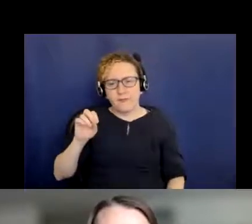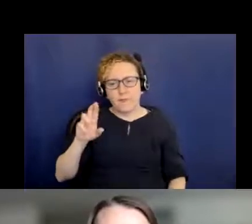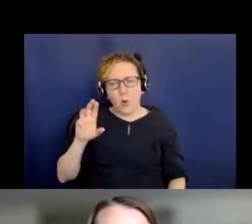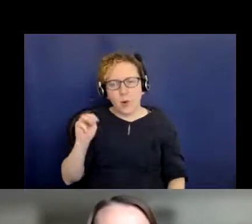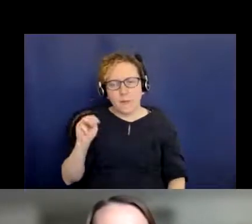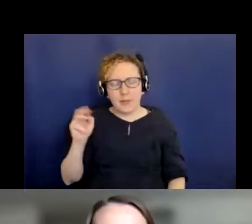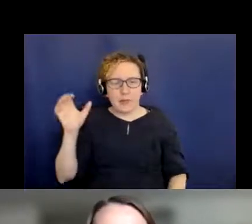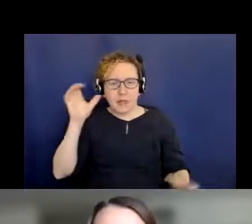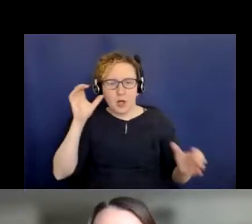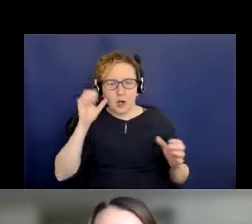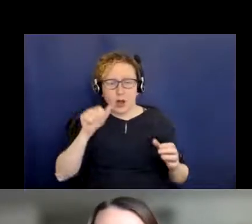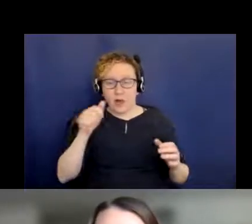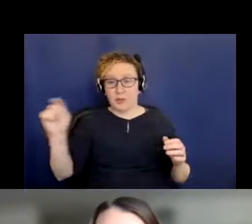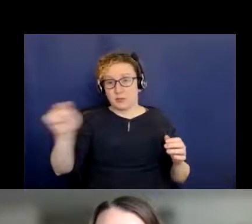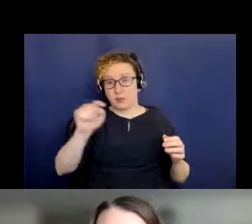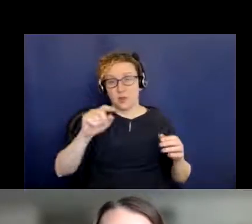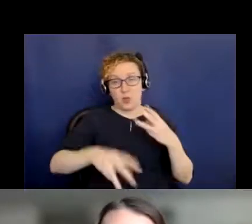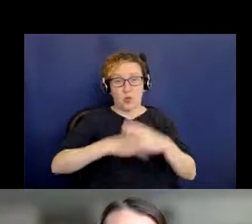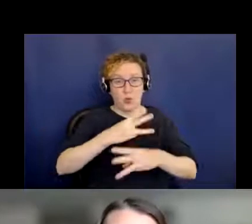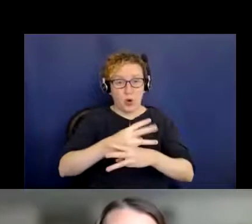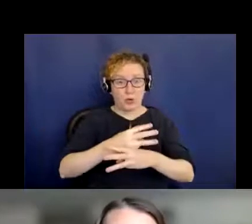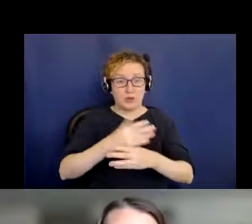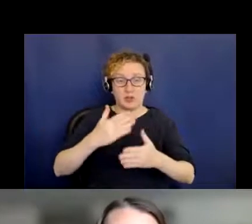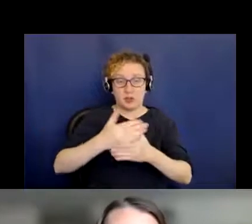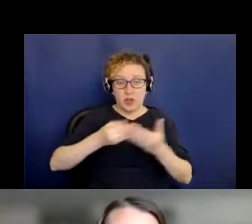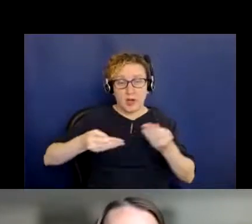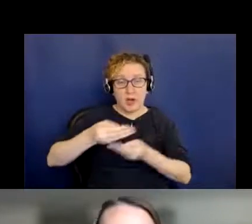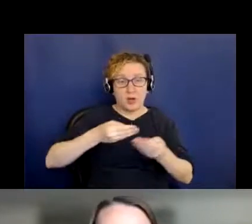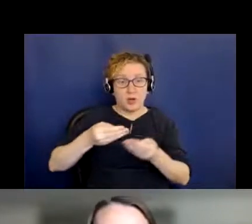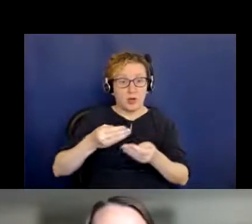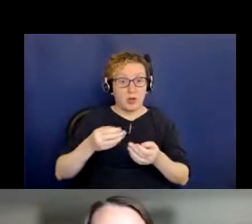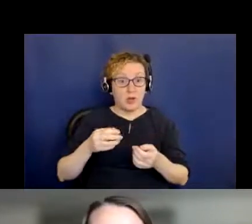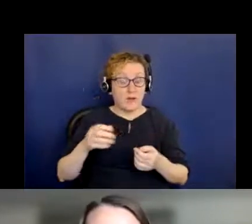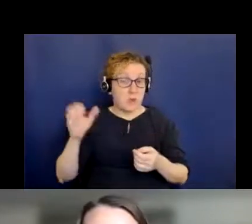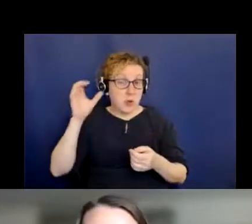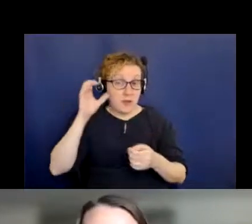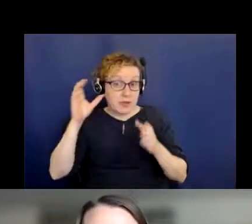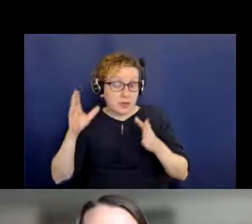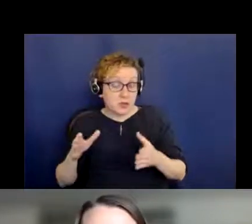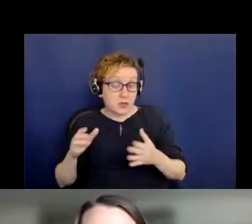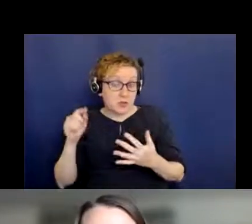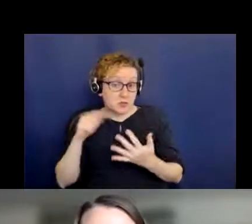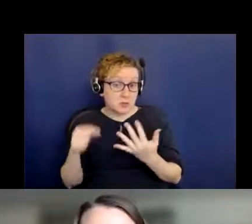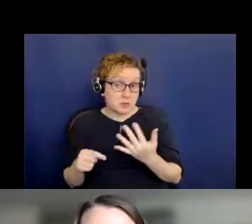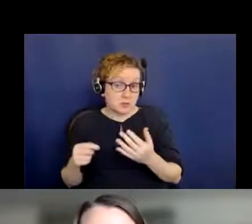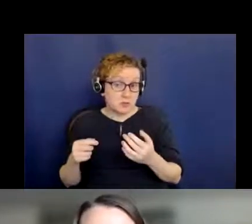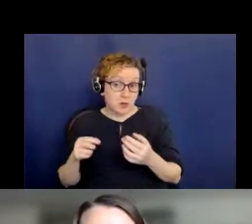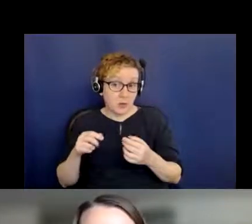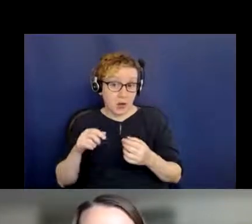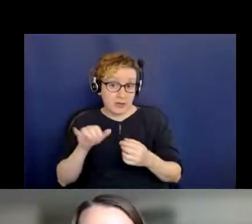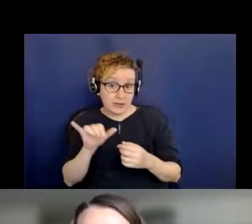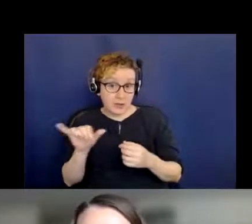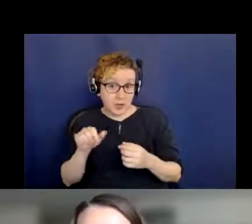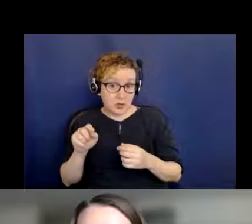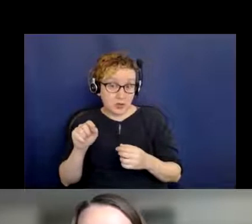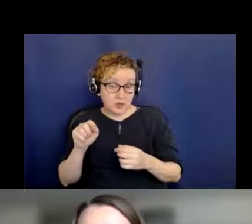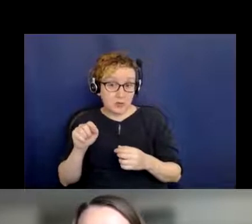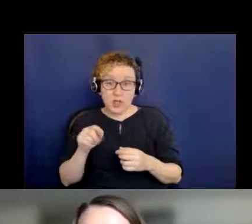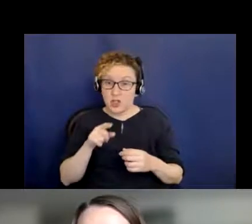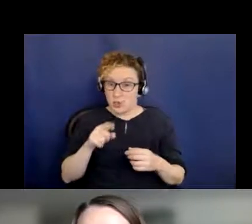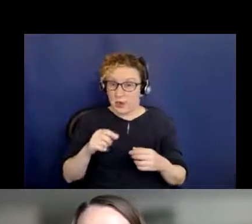sharing about how many types of listeners have they experienced that are like this? What types of listening habits do you mostly fall